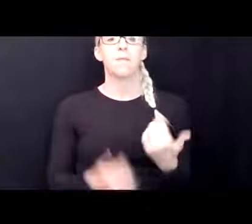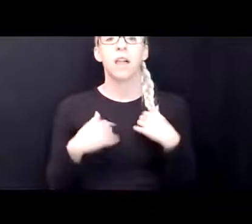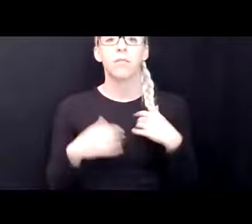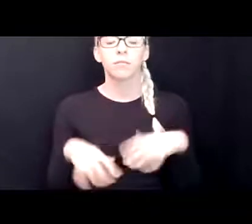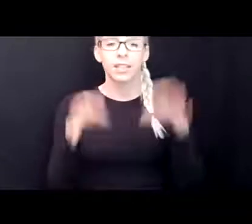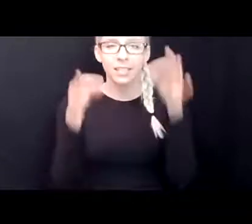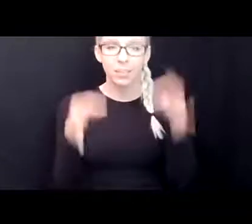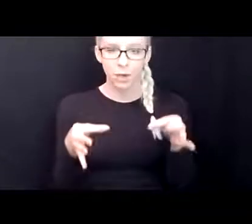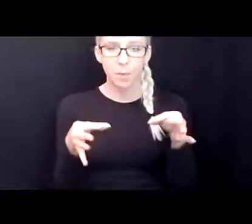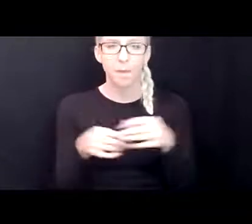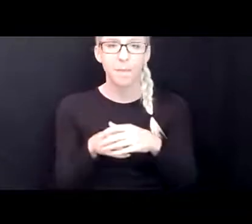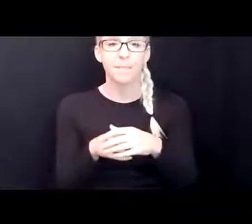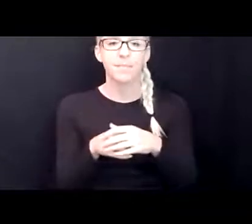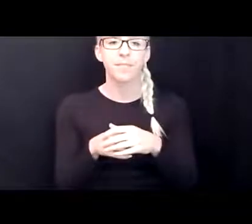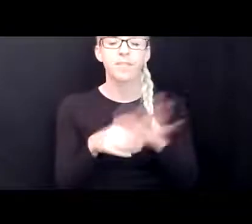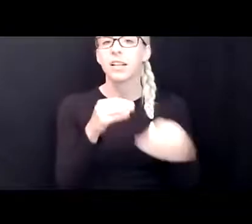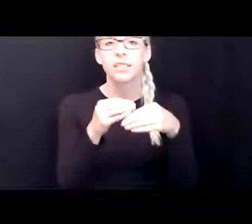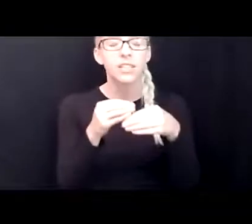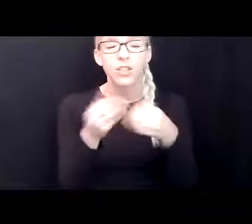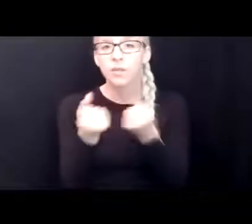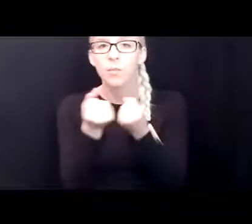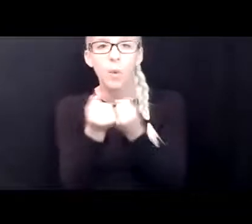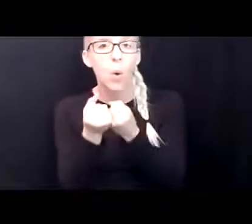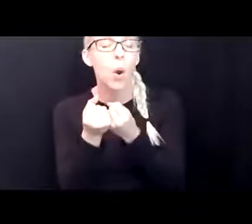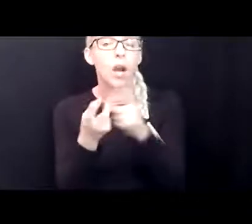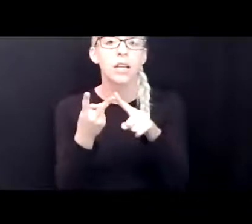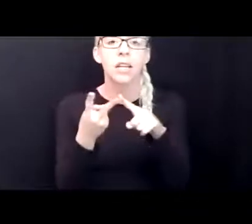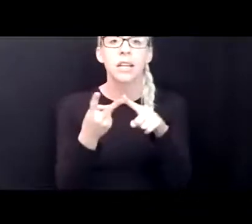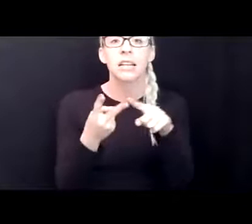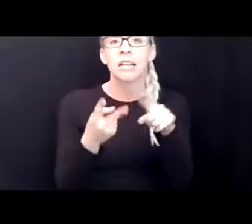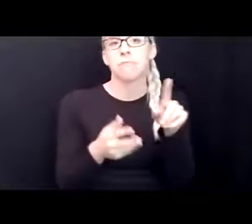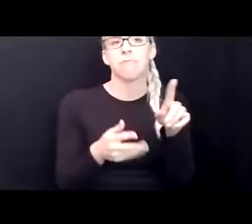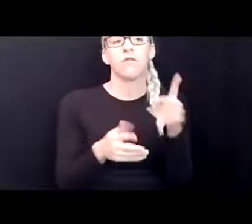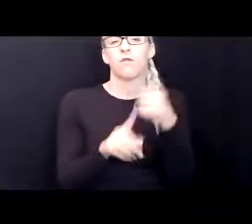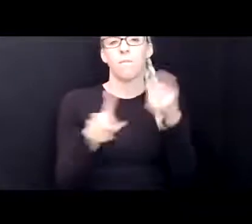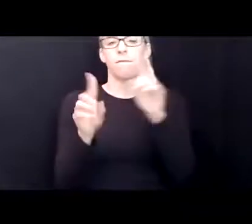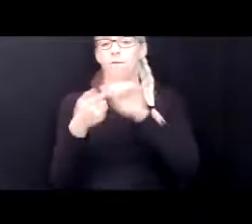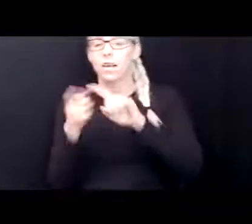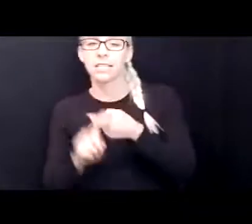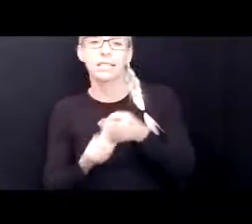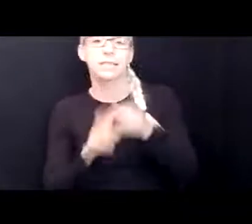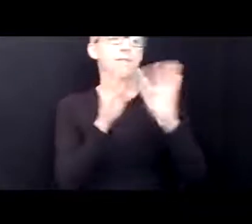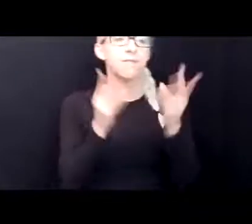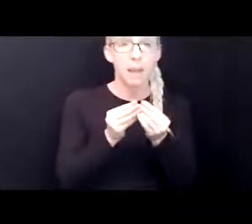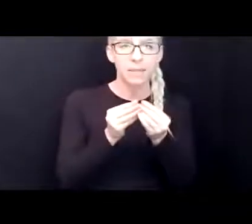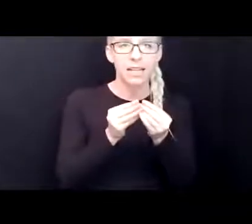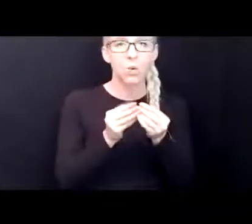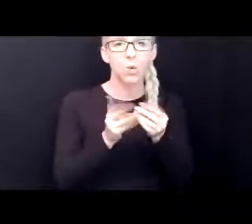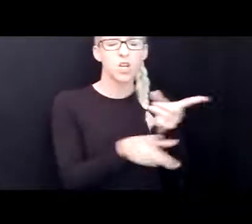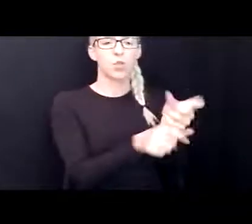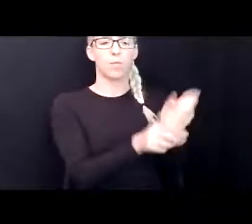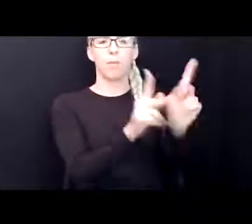need additional input or additional supports. So reaching out to those friends or family or trusted